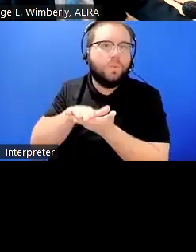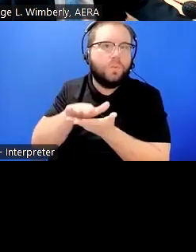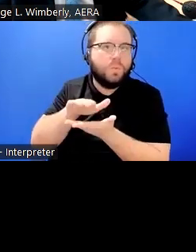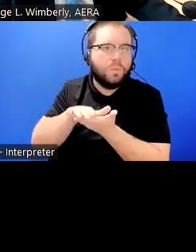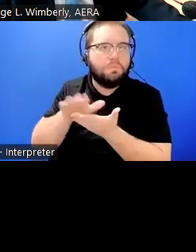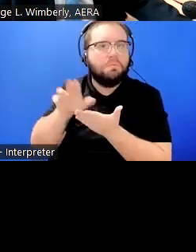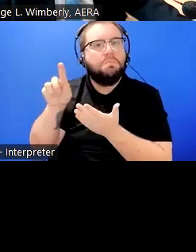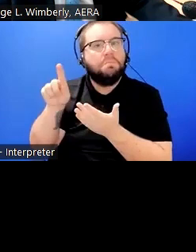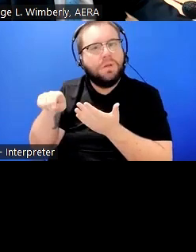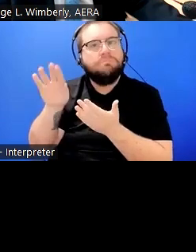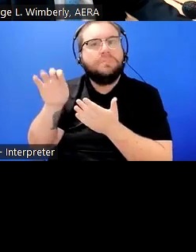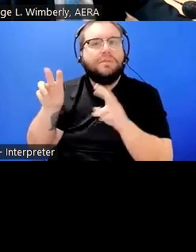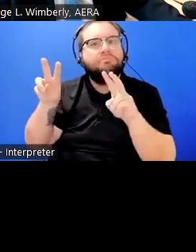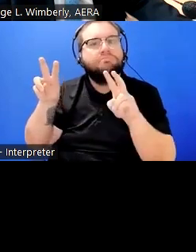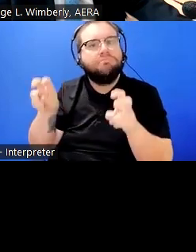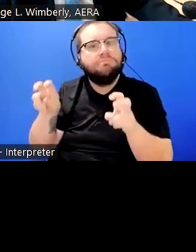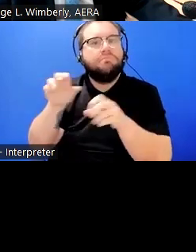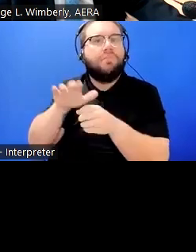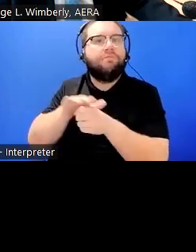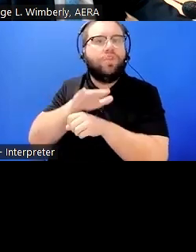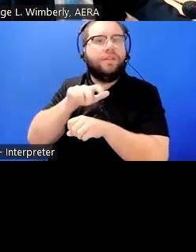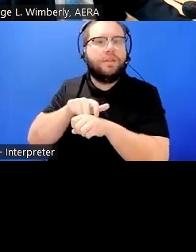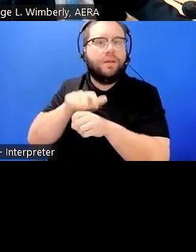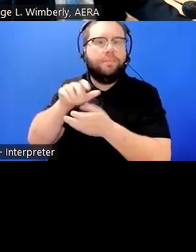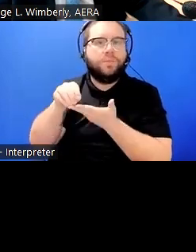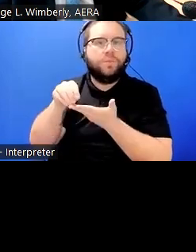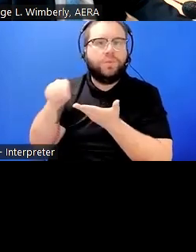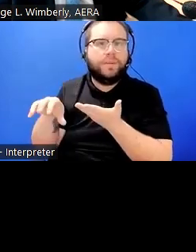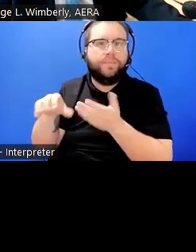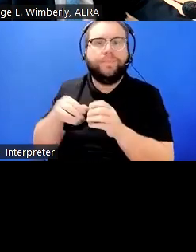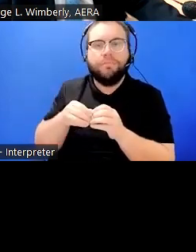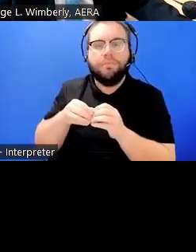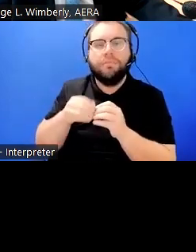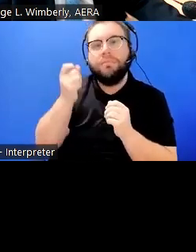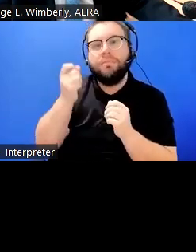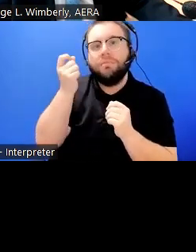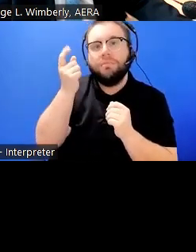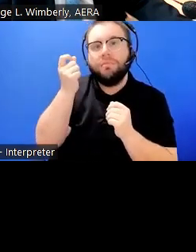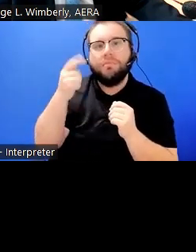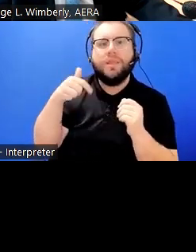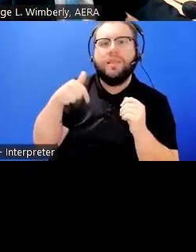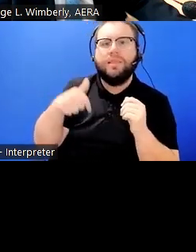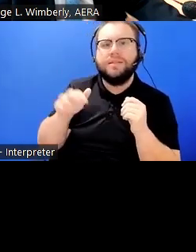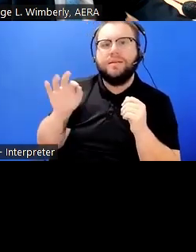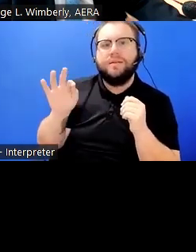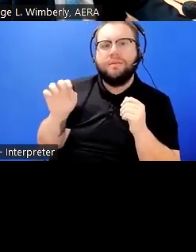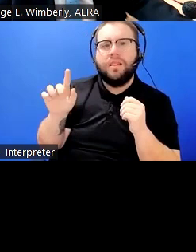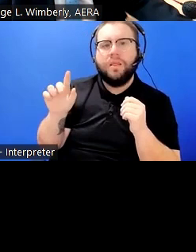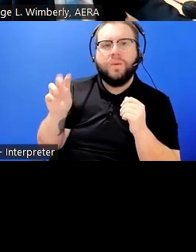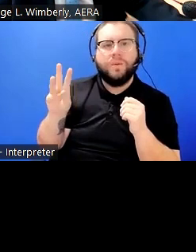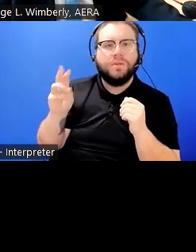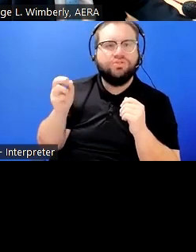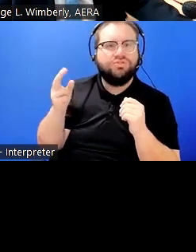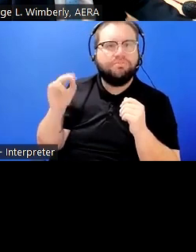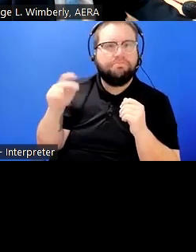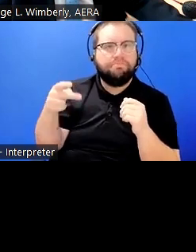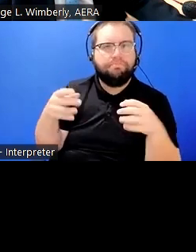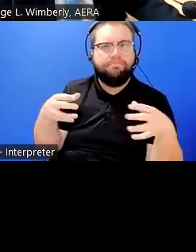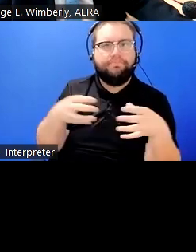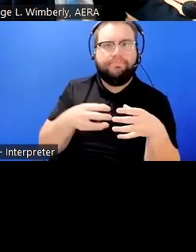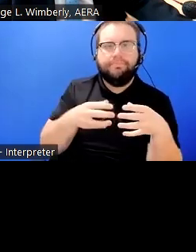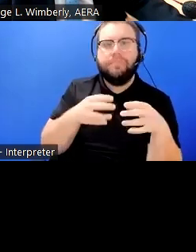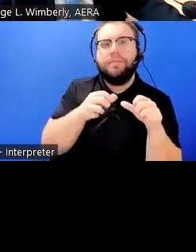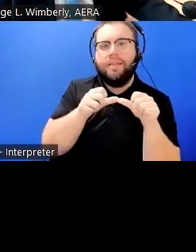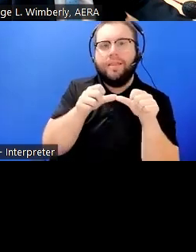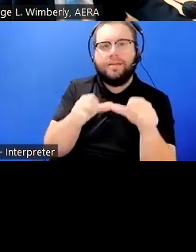many times I get a question, what does that mean? So this is a 1-year fellowship, and our aim is at the end of the fellowship